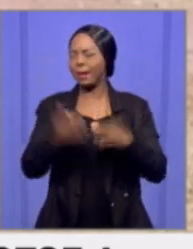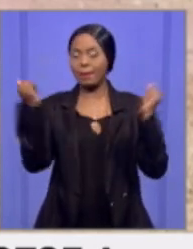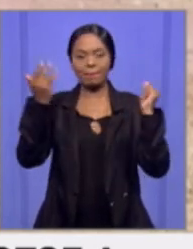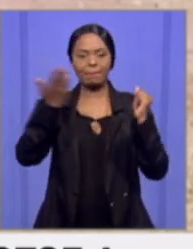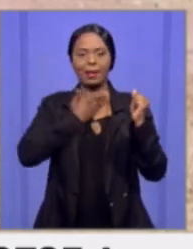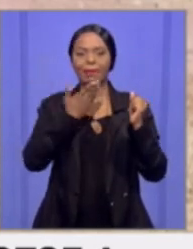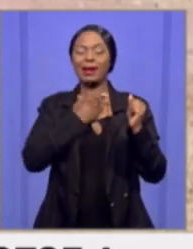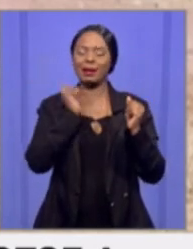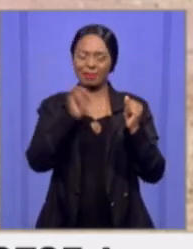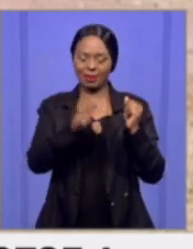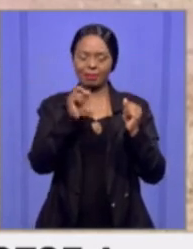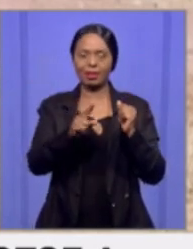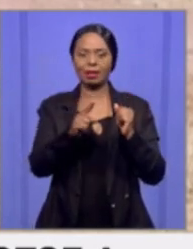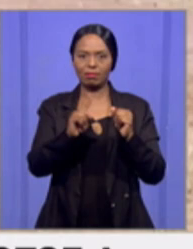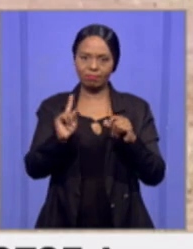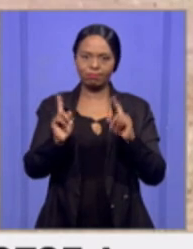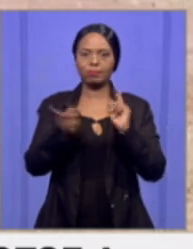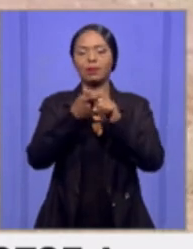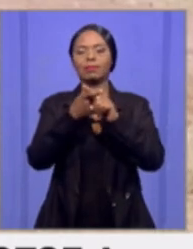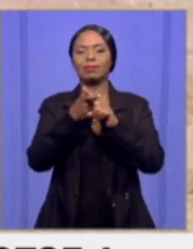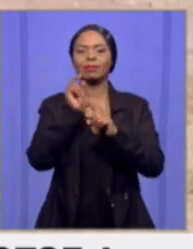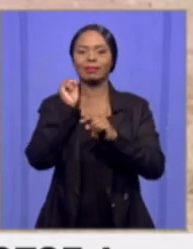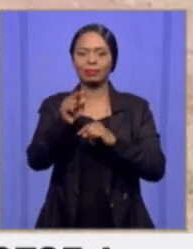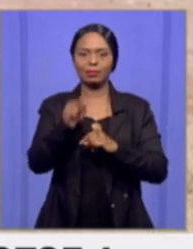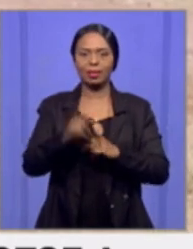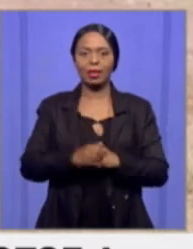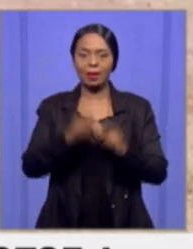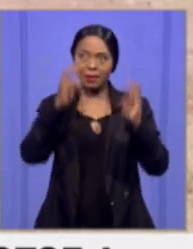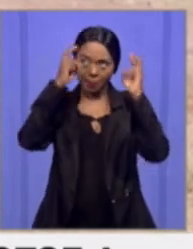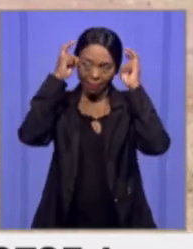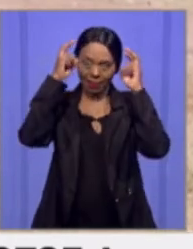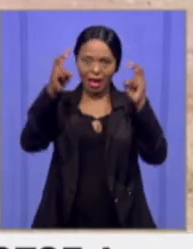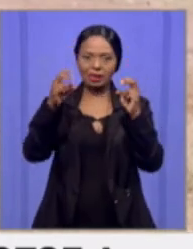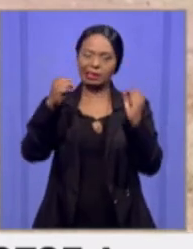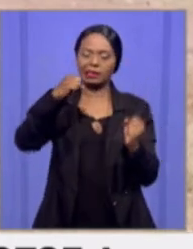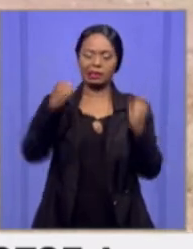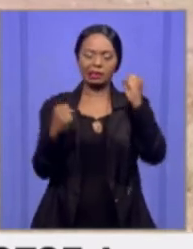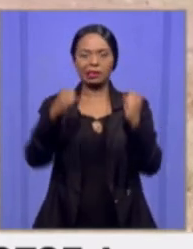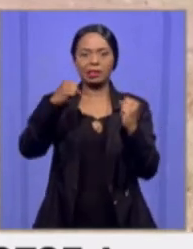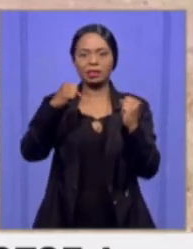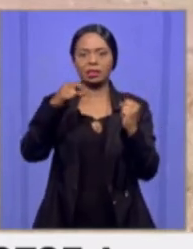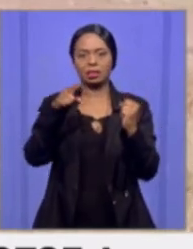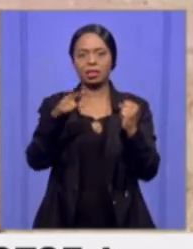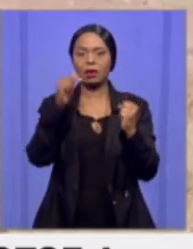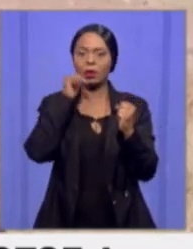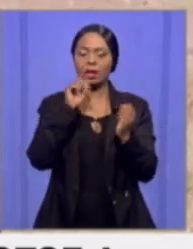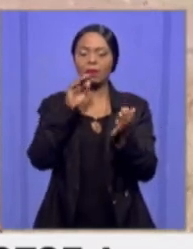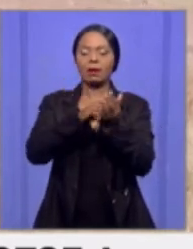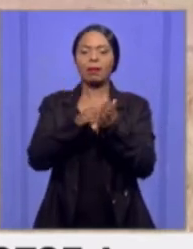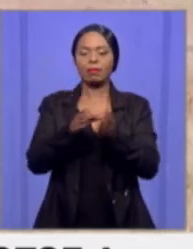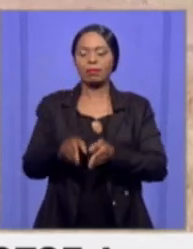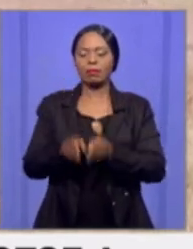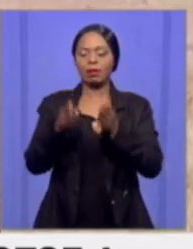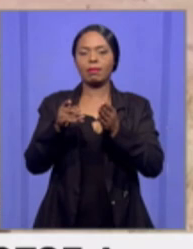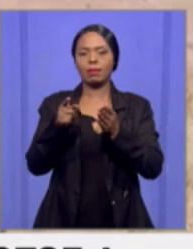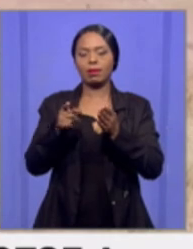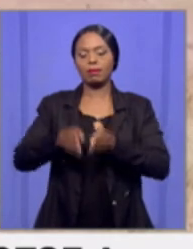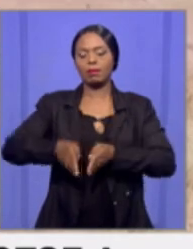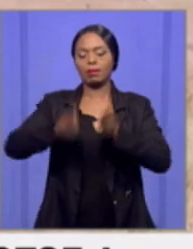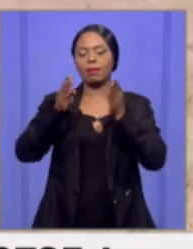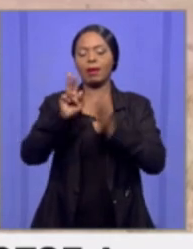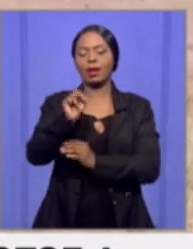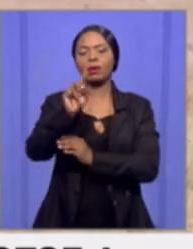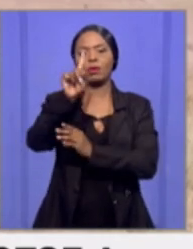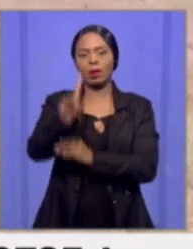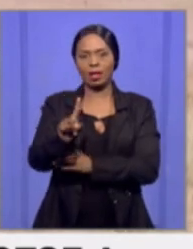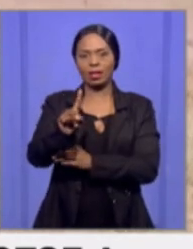a ileng a tlhagela ke kotsi ye kgwe mo rileng ra bona bese ye kgwe ileng ya re e fitlha konkgobele mo o reng go